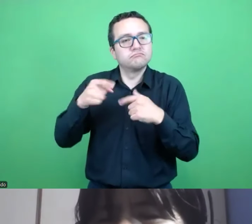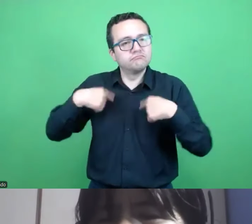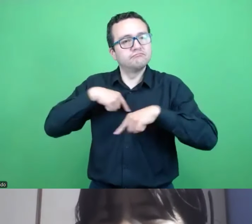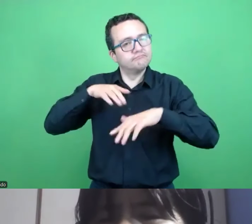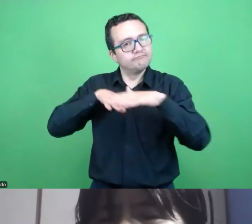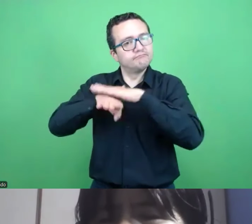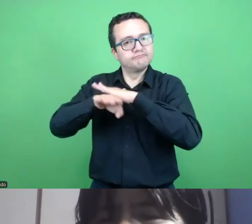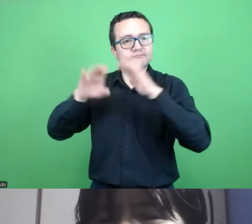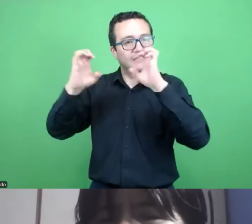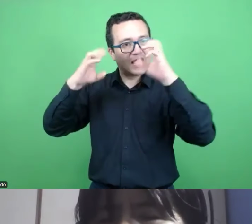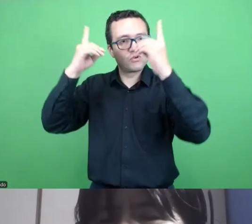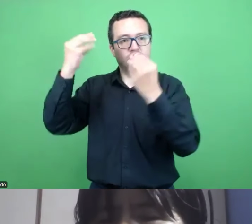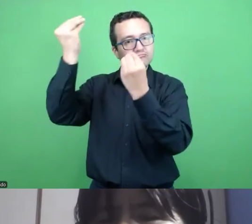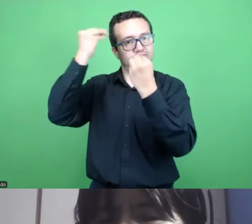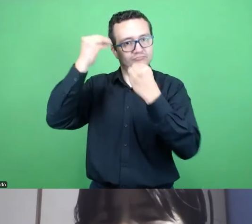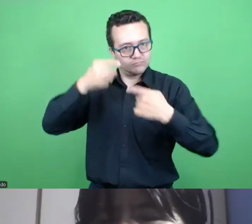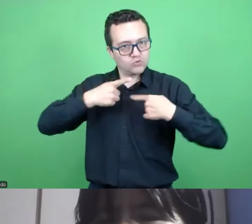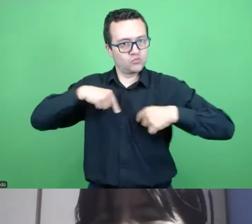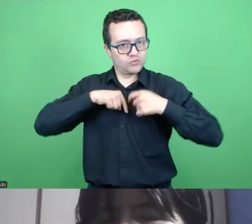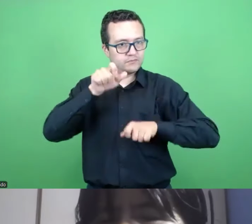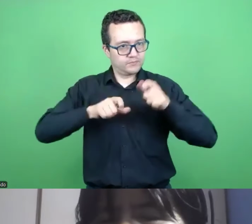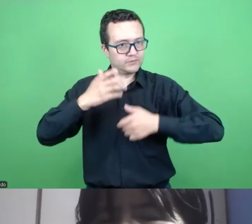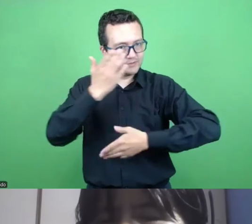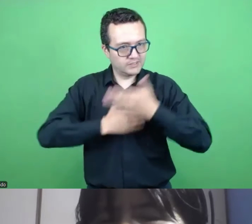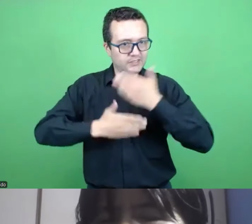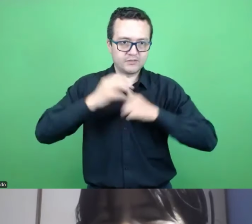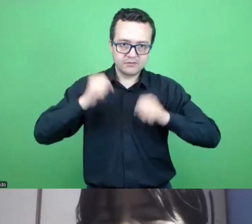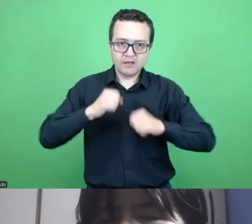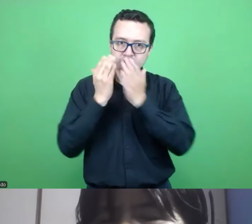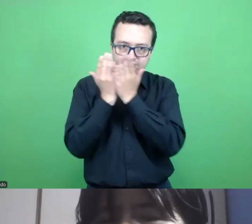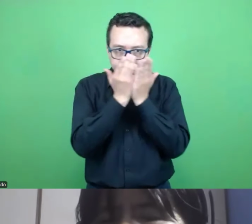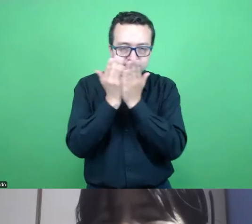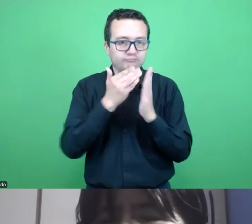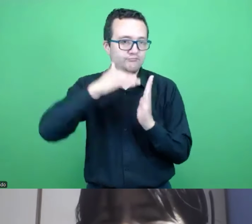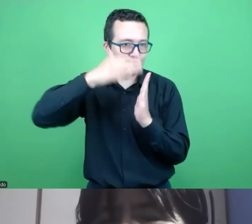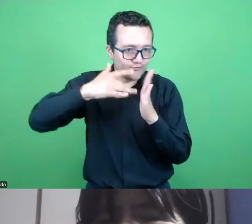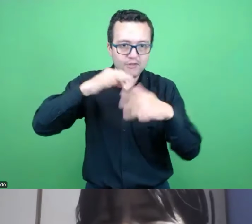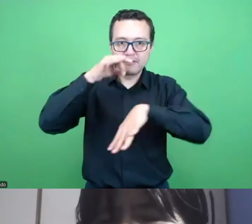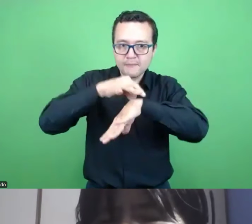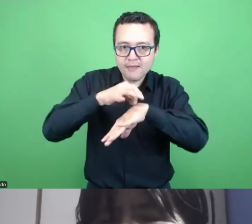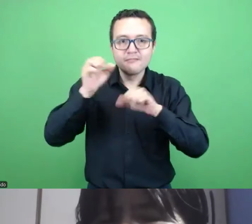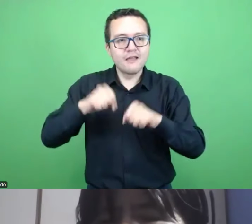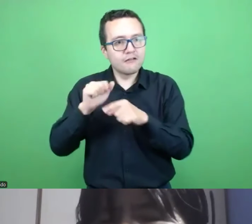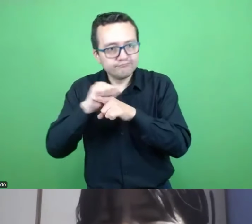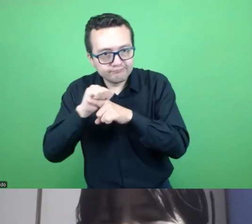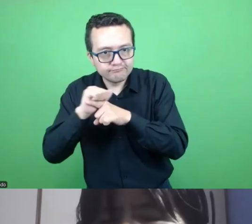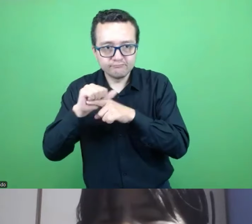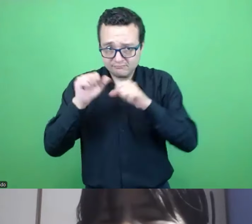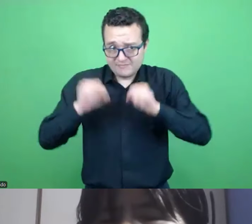youth engagement and meaningful youth engagement in all advocacy and policy